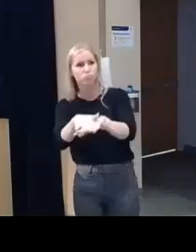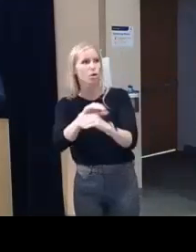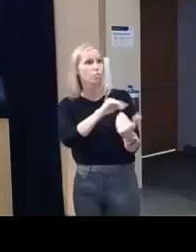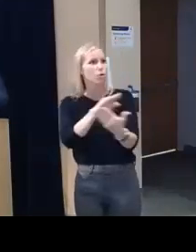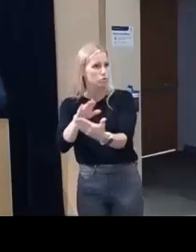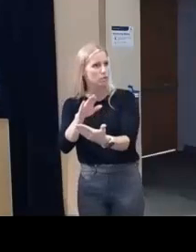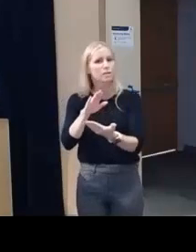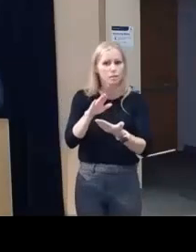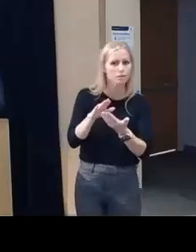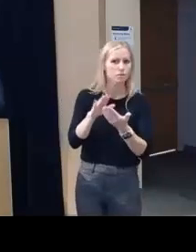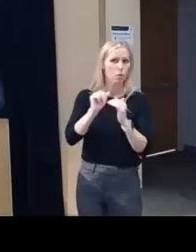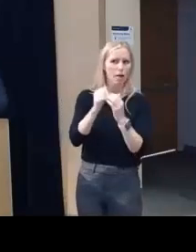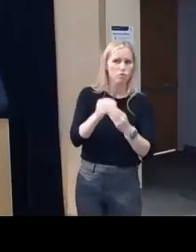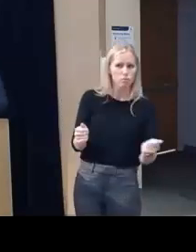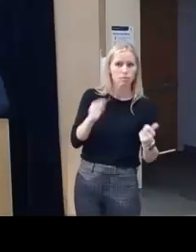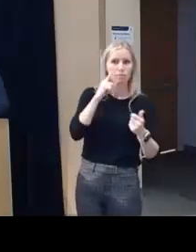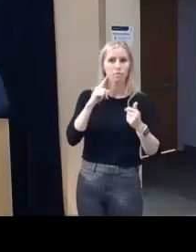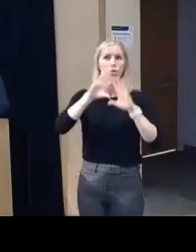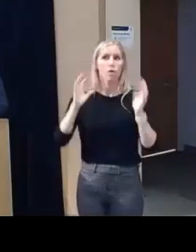for the health system and for the region.